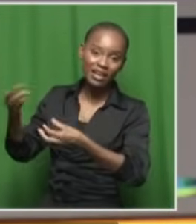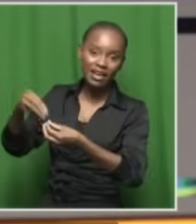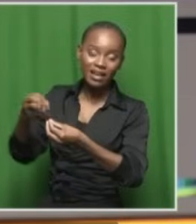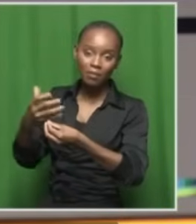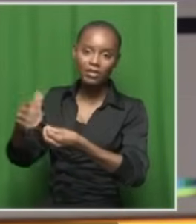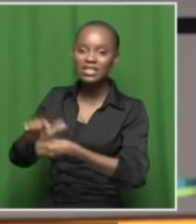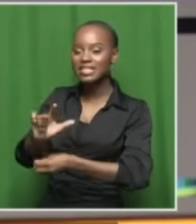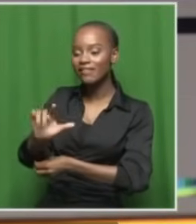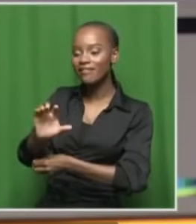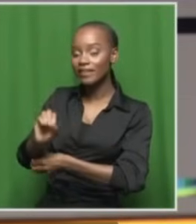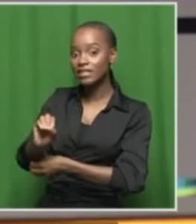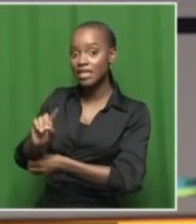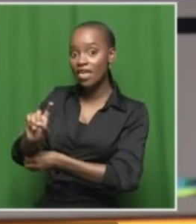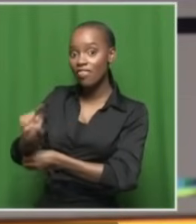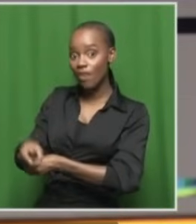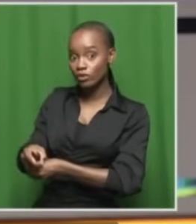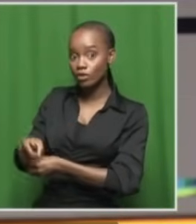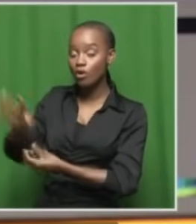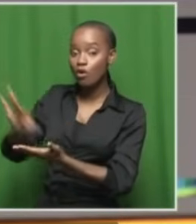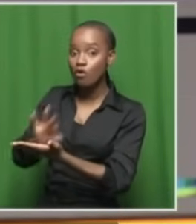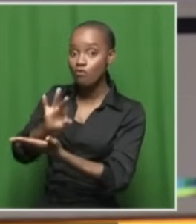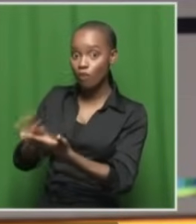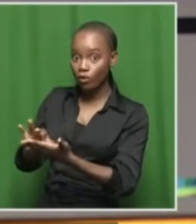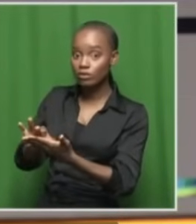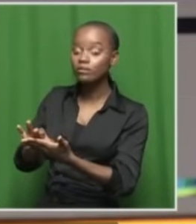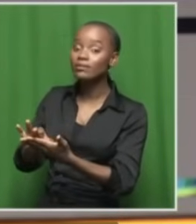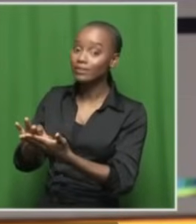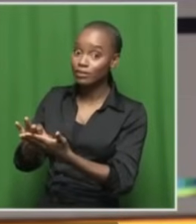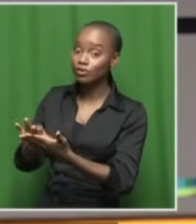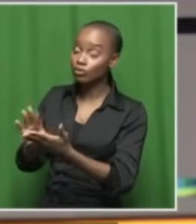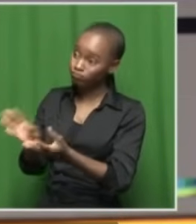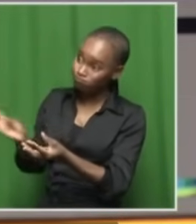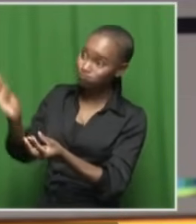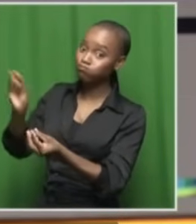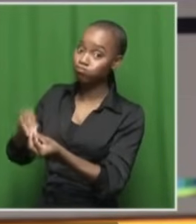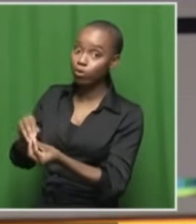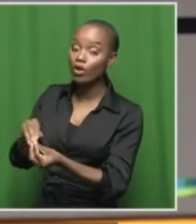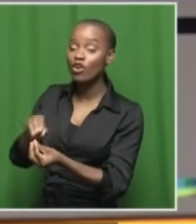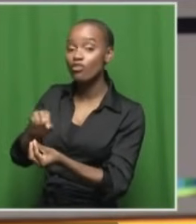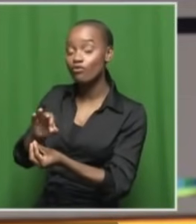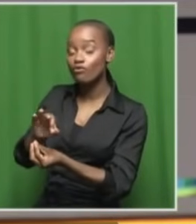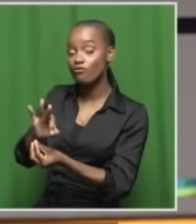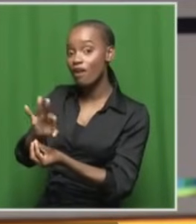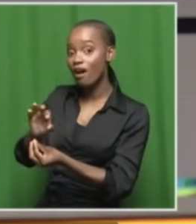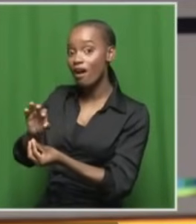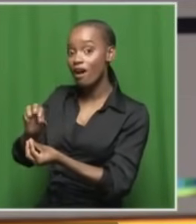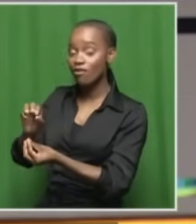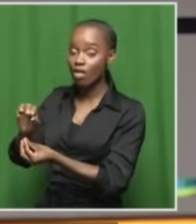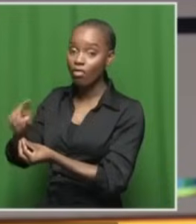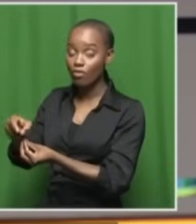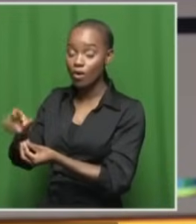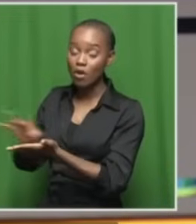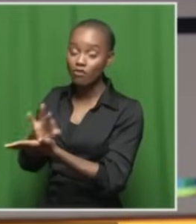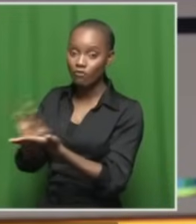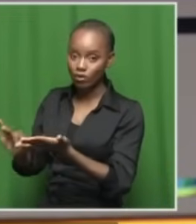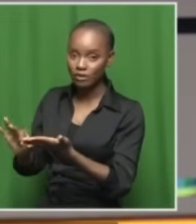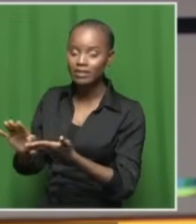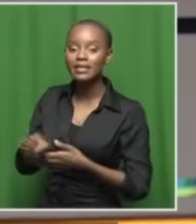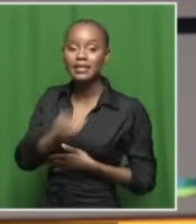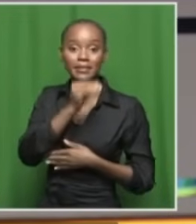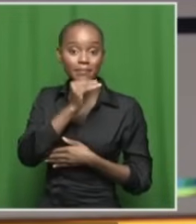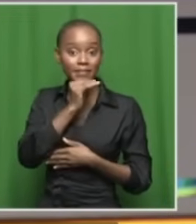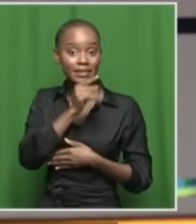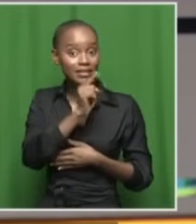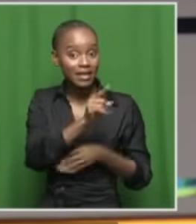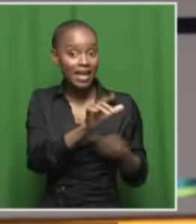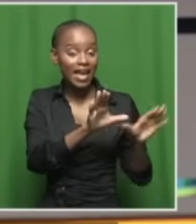votes in KZN to more than 300,000 votes, of which, with the factor of former President